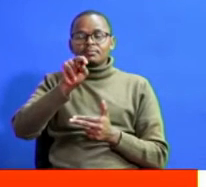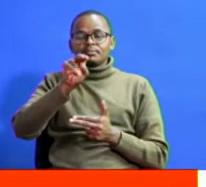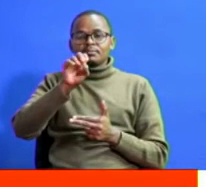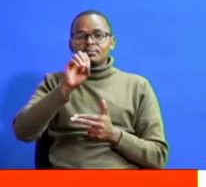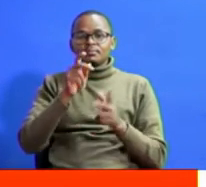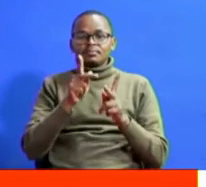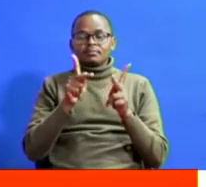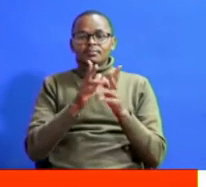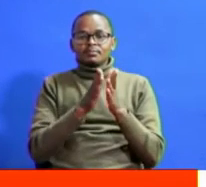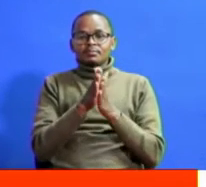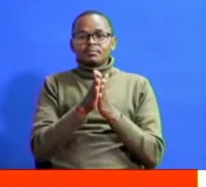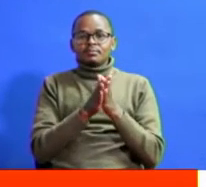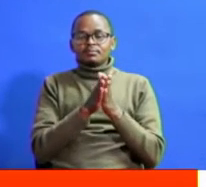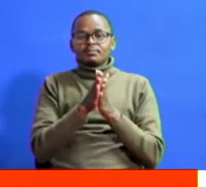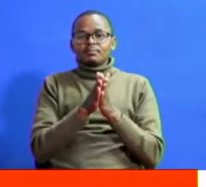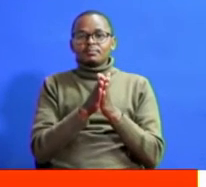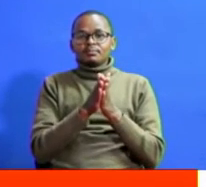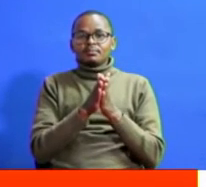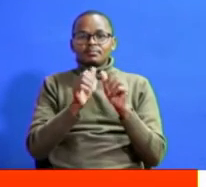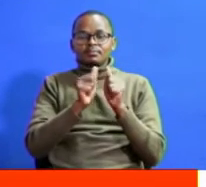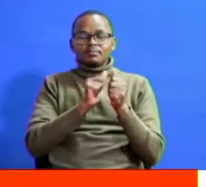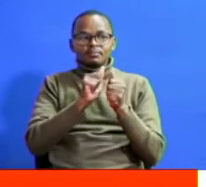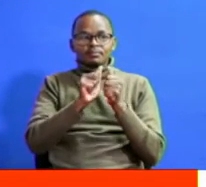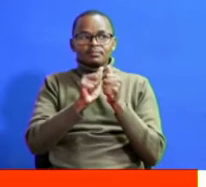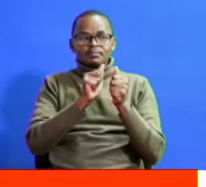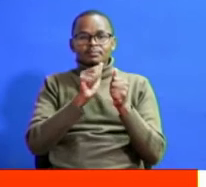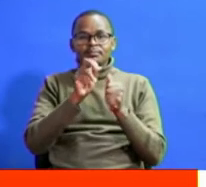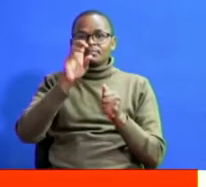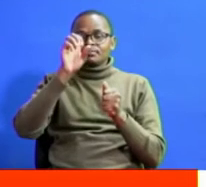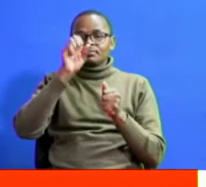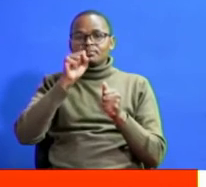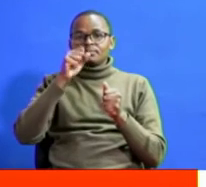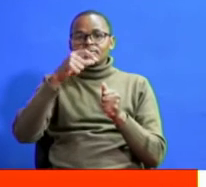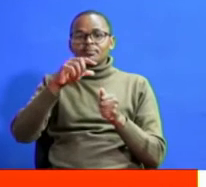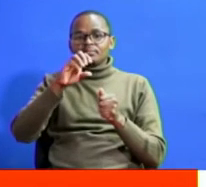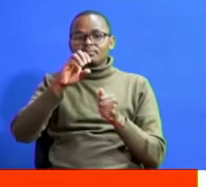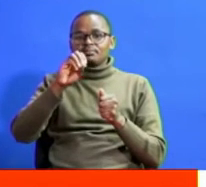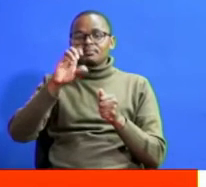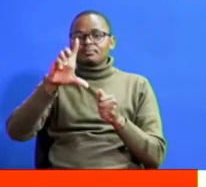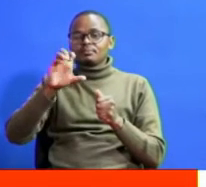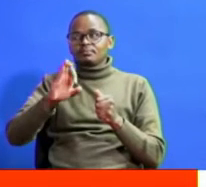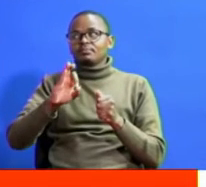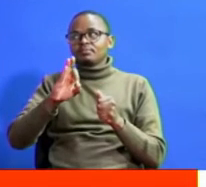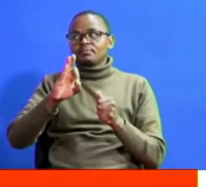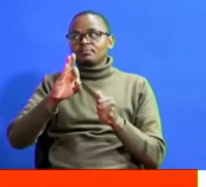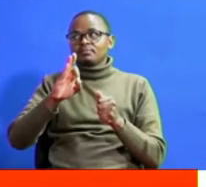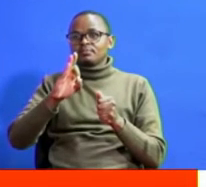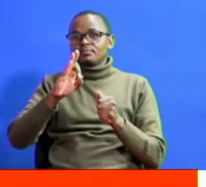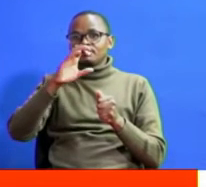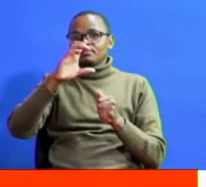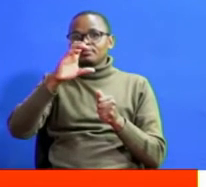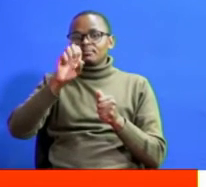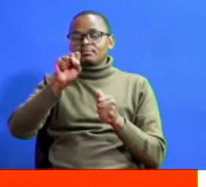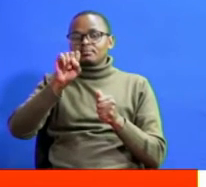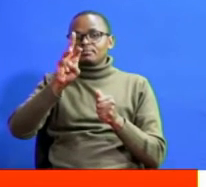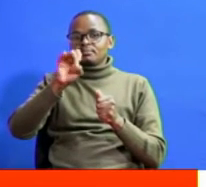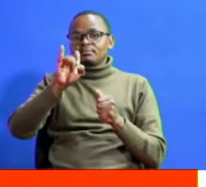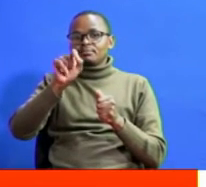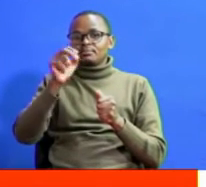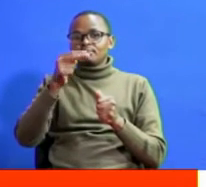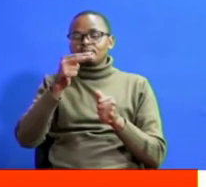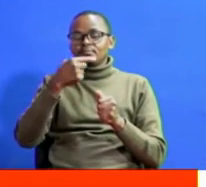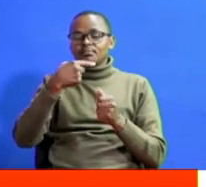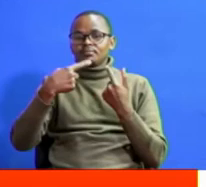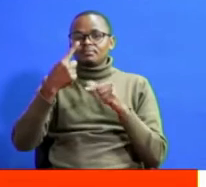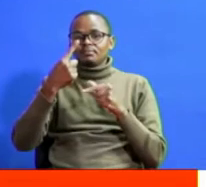very interesting, of course, that the sports that we read today was about golf. Cameron Smith is the one who won